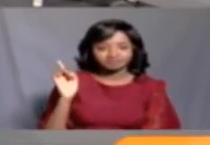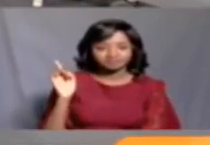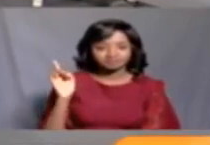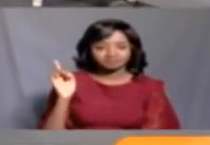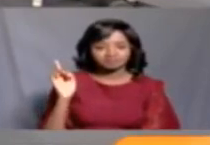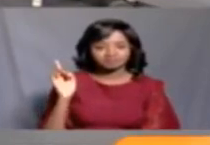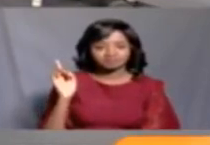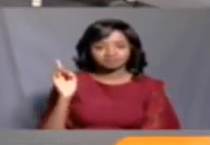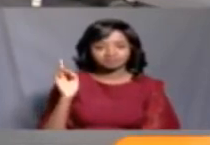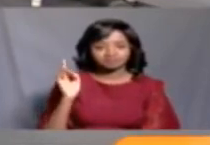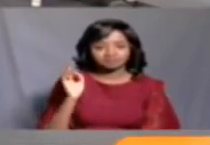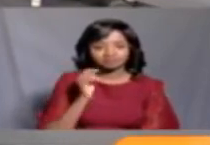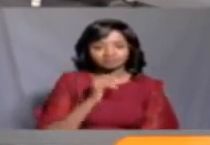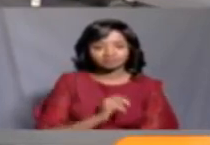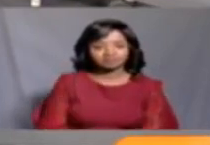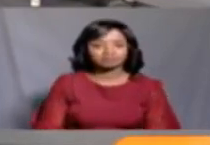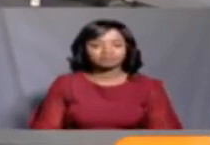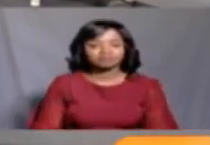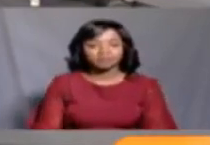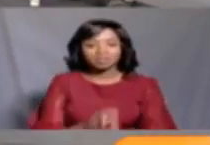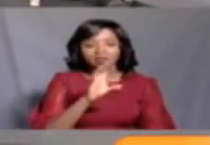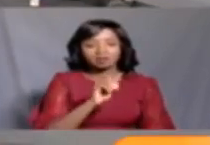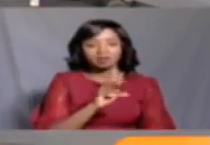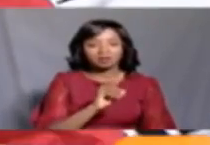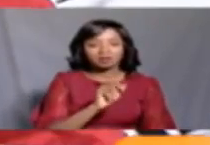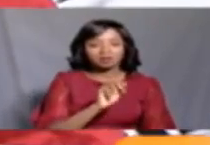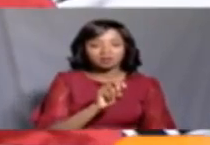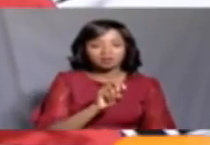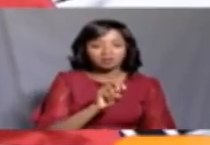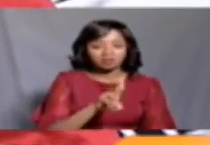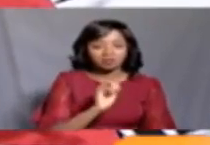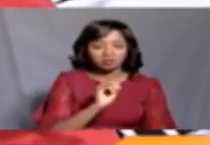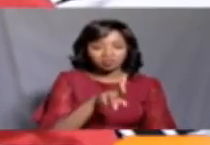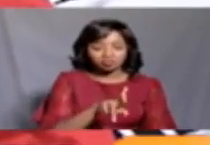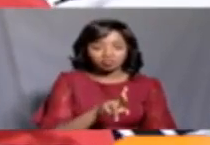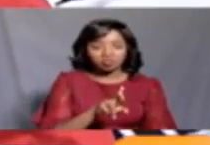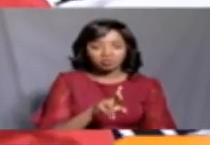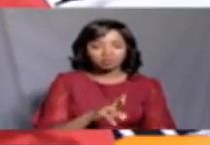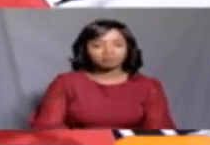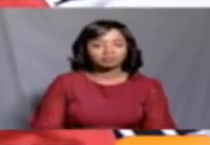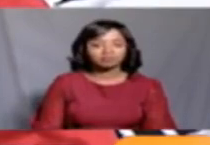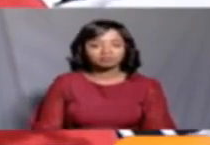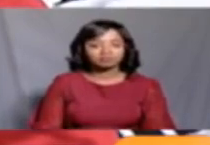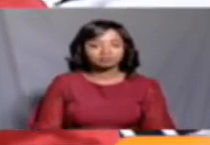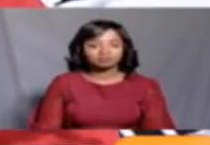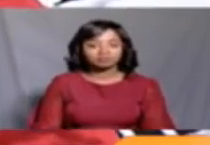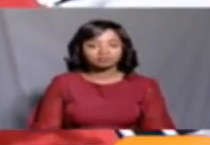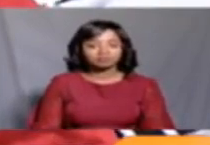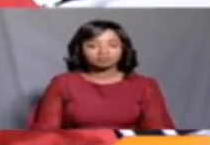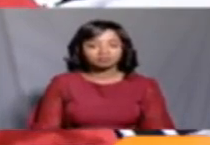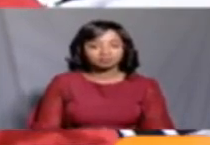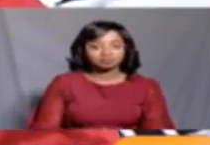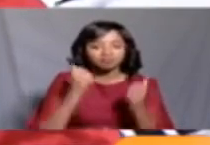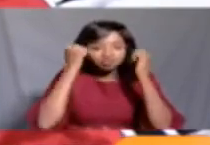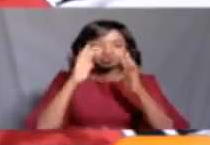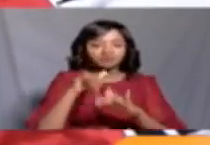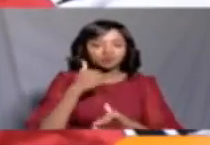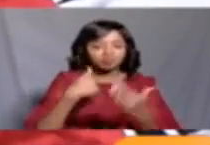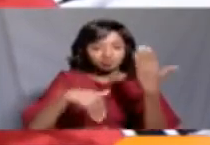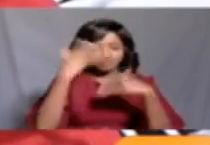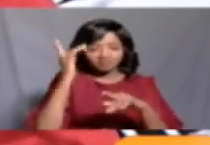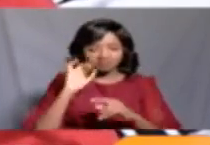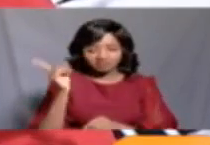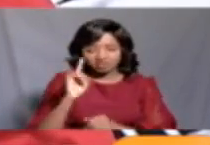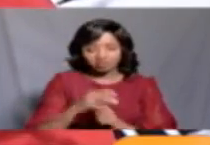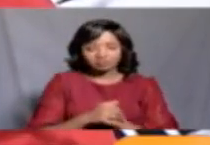Odwar, a student from the University of Nairobi, and also the UNSA chairperson, College of Education. So talking